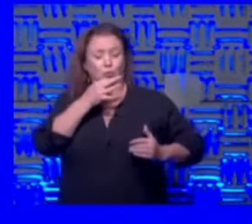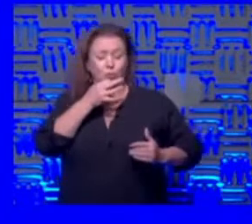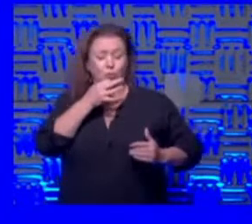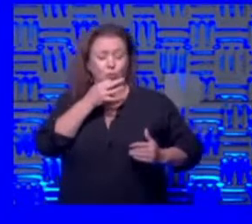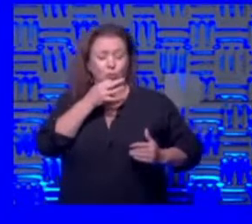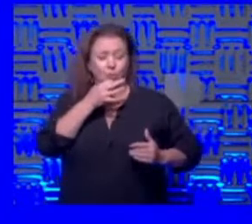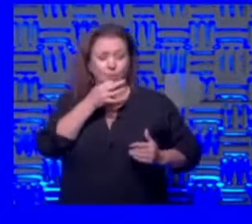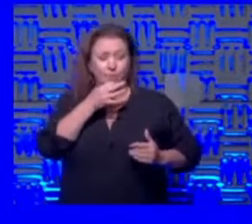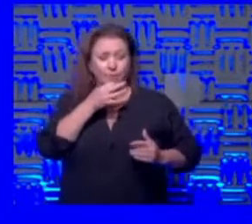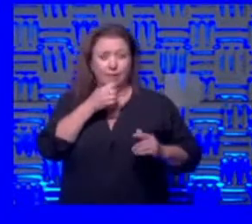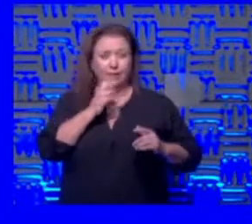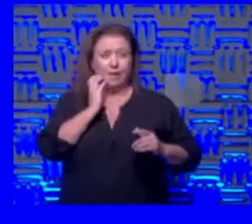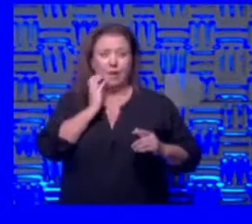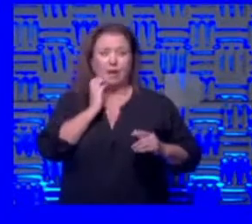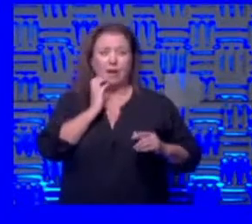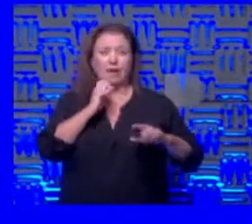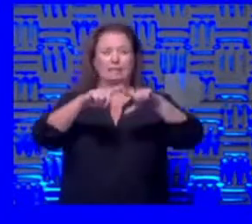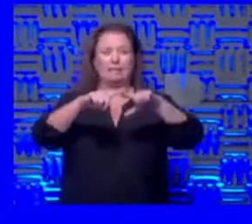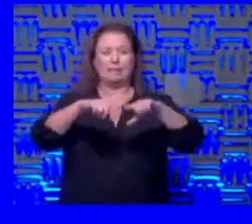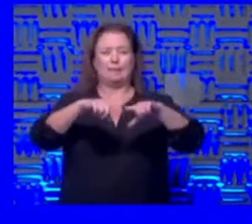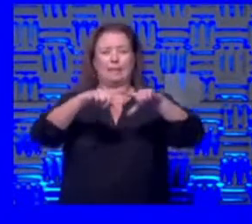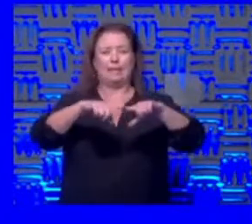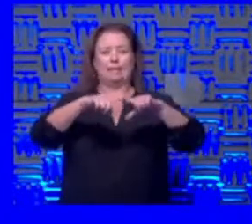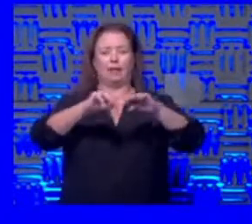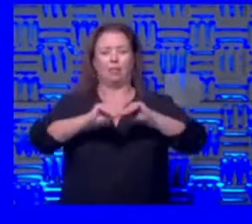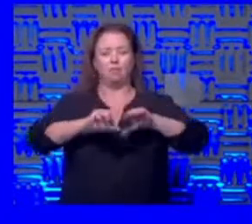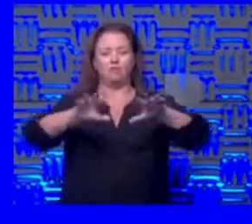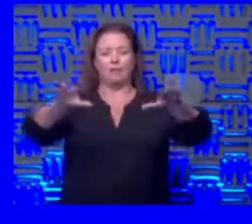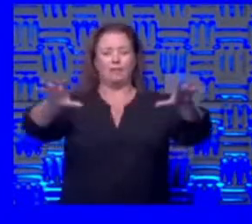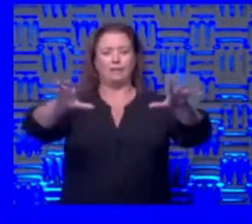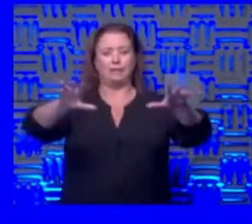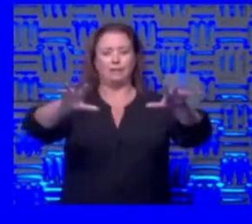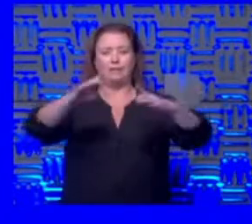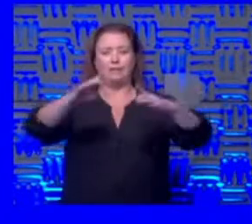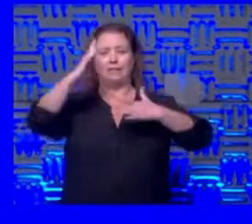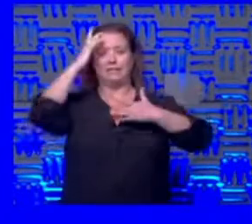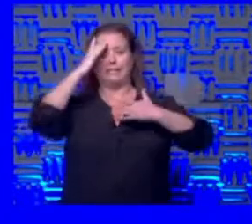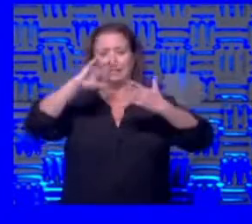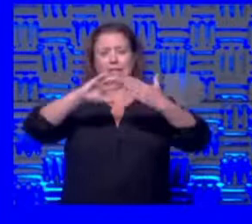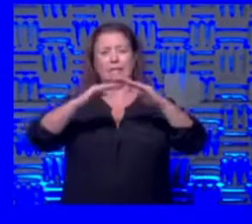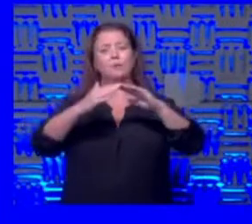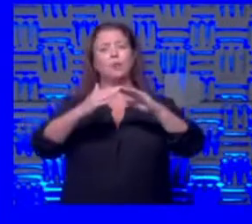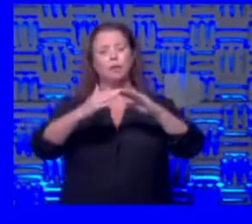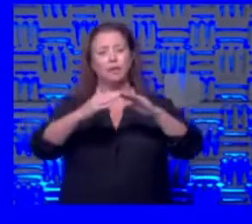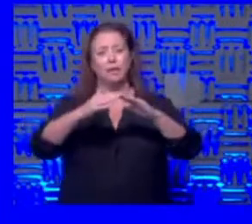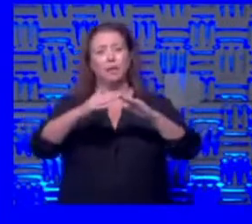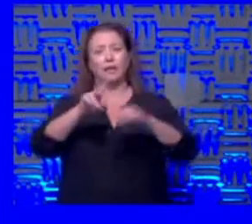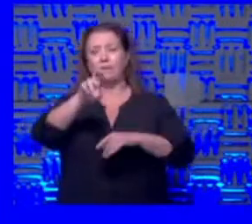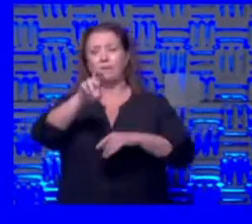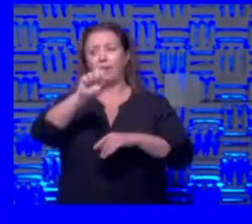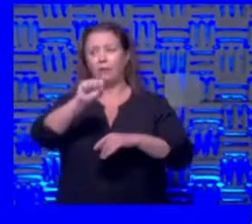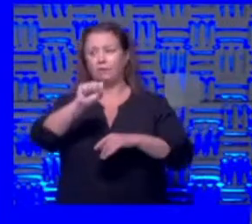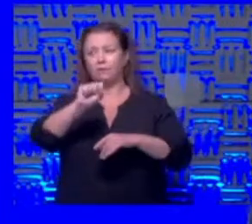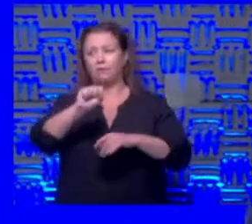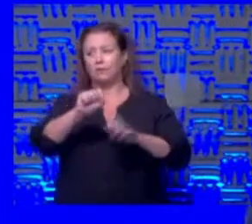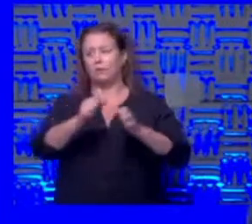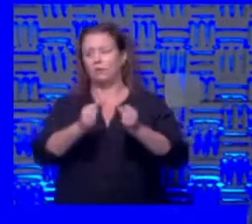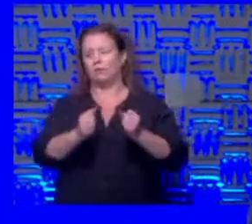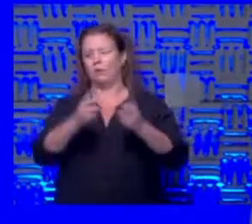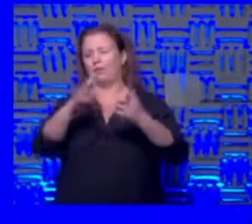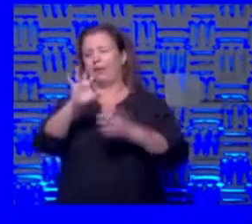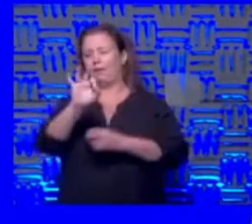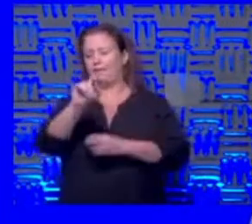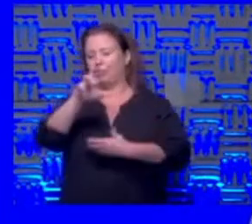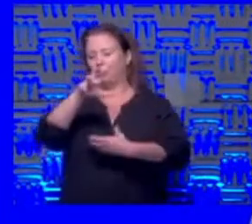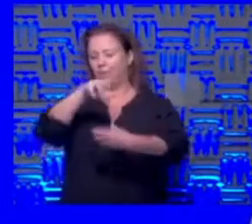I think that also depends on the overall prevalence of the disease in the community, as well as the amount of virus you're replicating. So there are a lot of factors